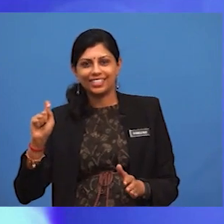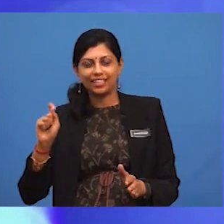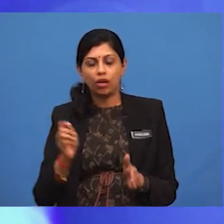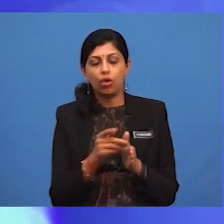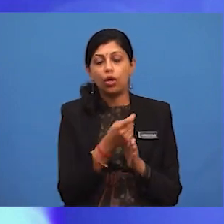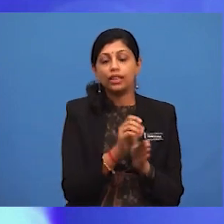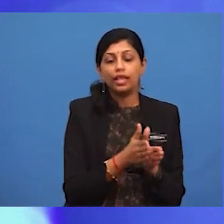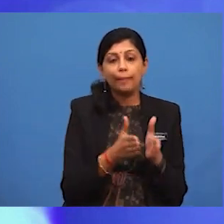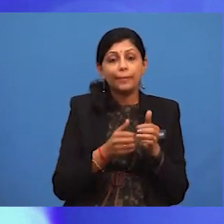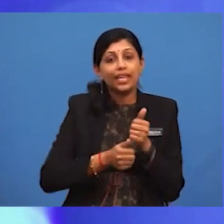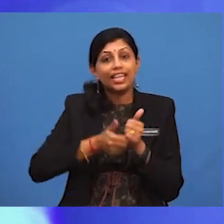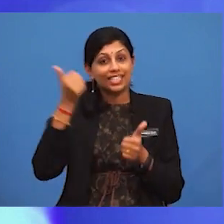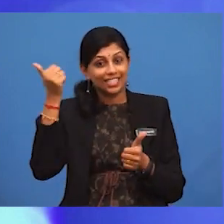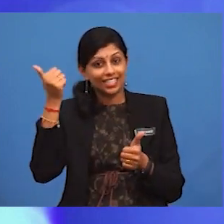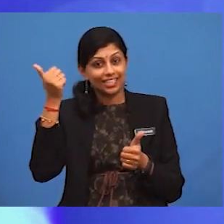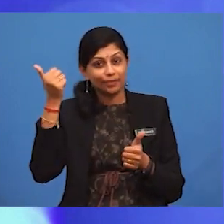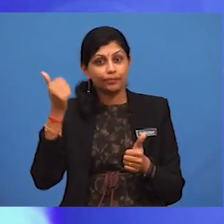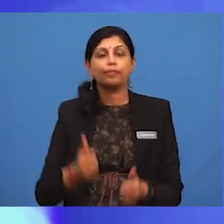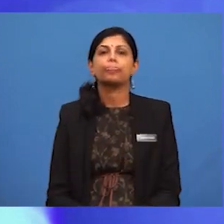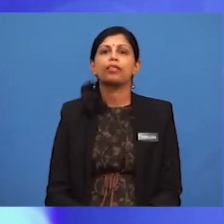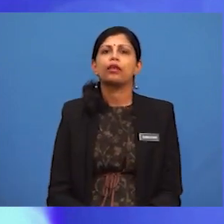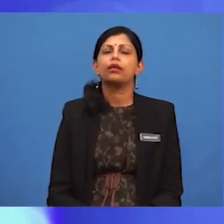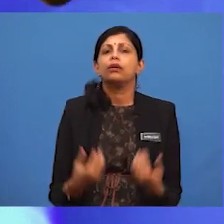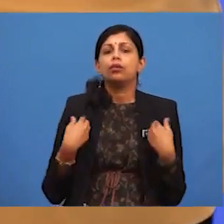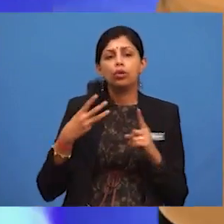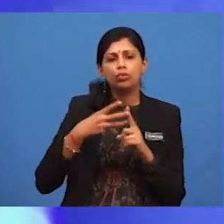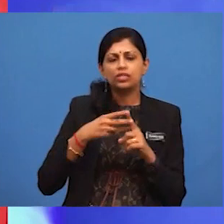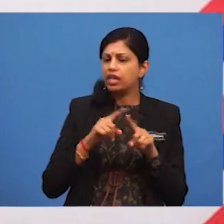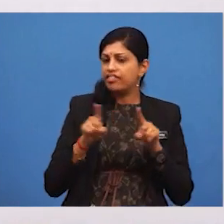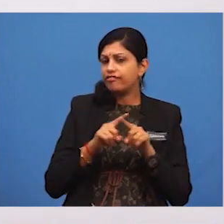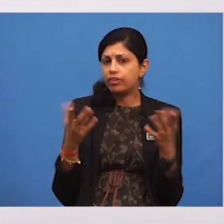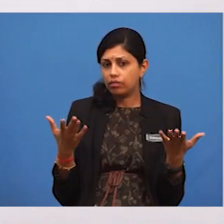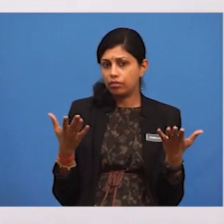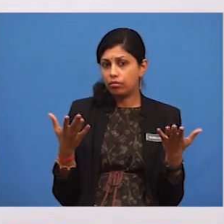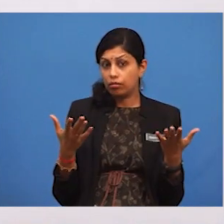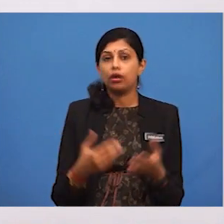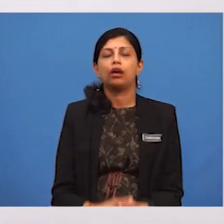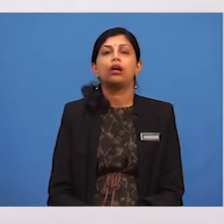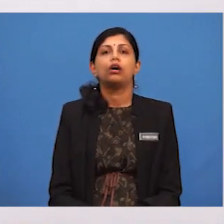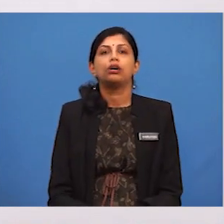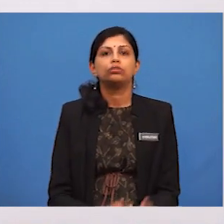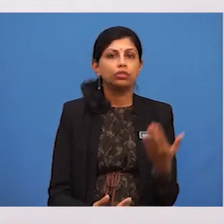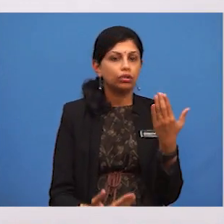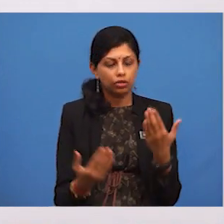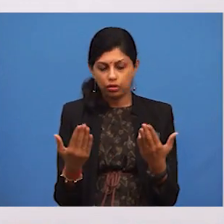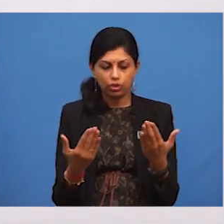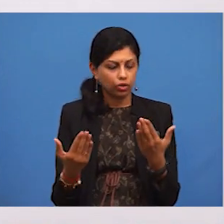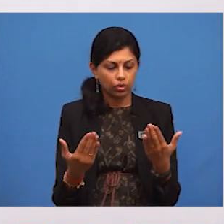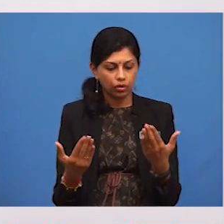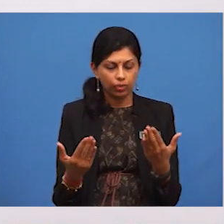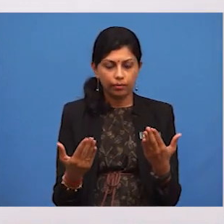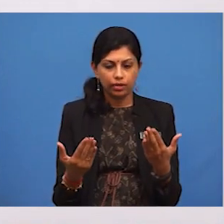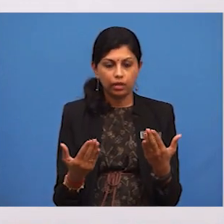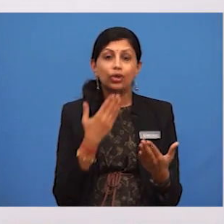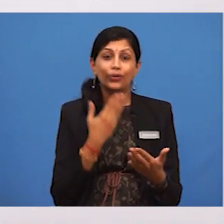a different form altogether, like the word good. Now when you compare two items, you cannot use